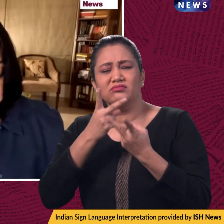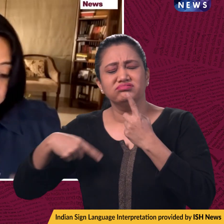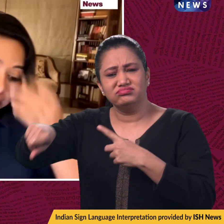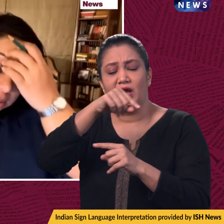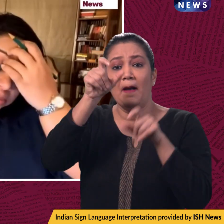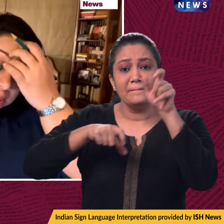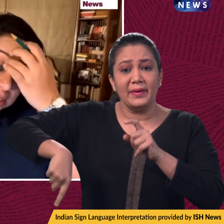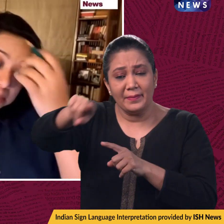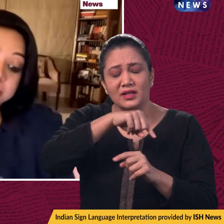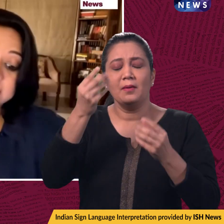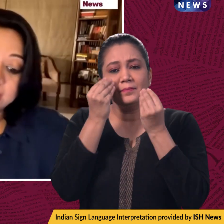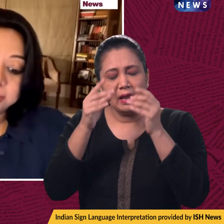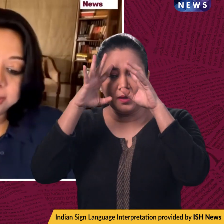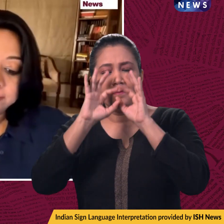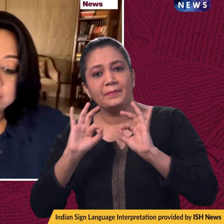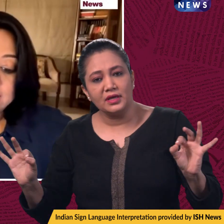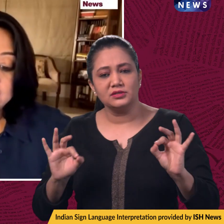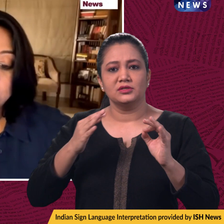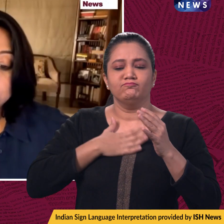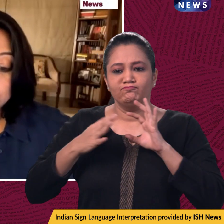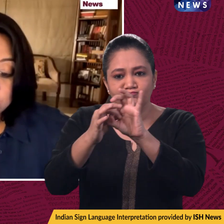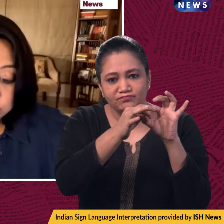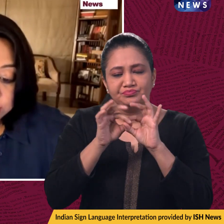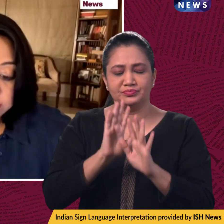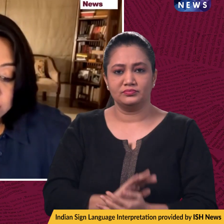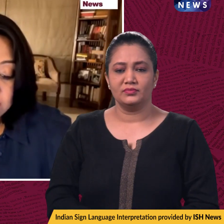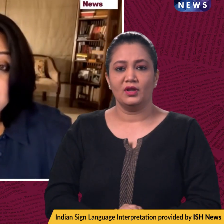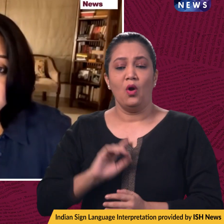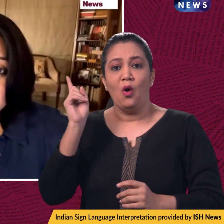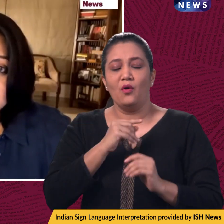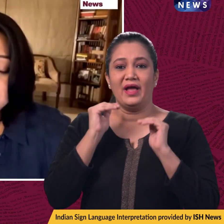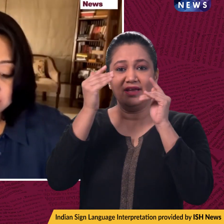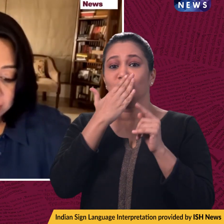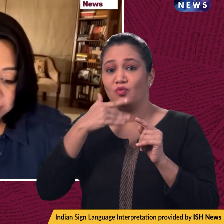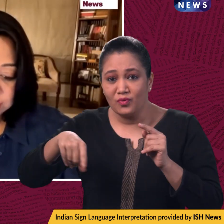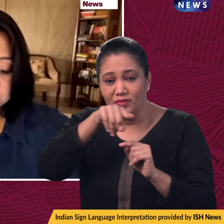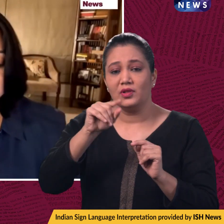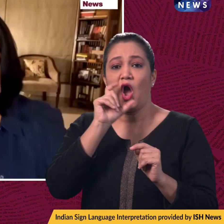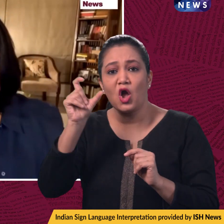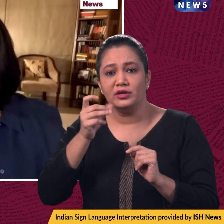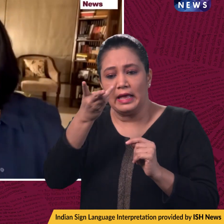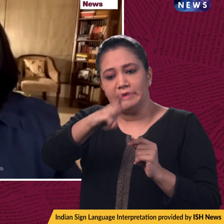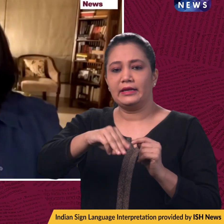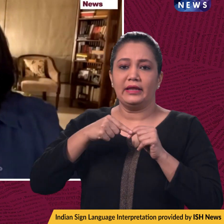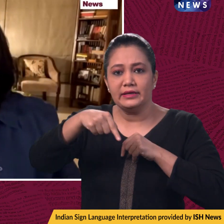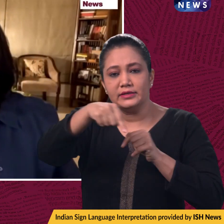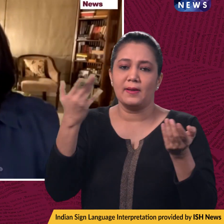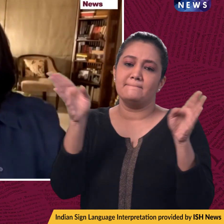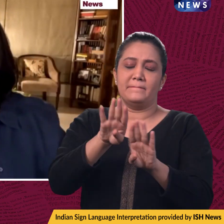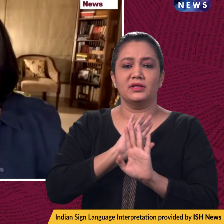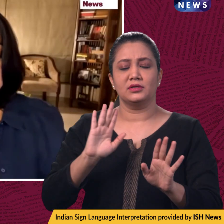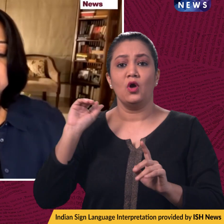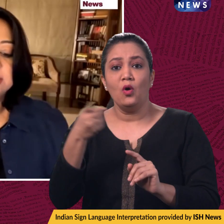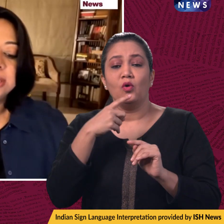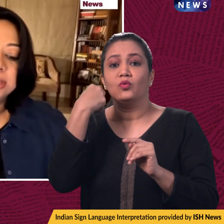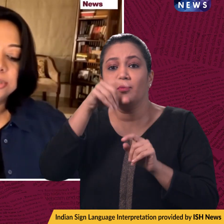as people of Karnataka, to maintain peace and harmony. I've ordered the closure of all high schools and colleges for the next 3 days. All